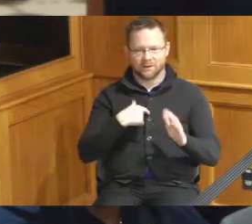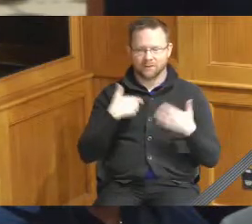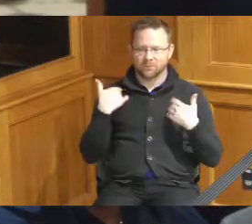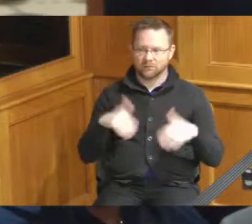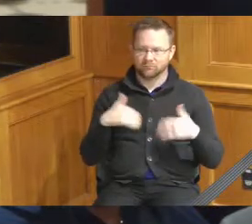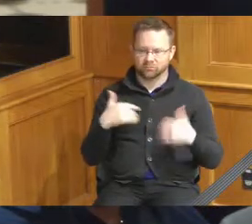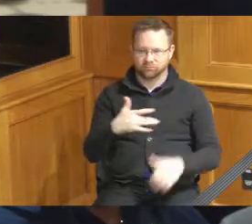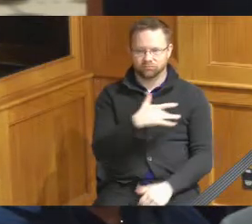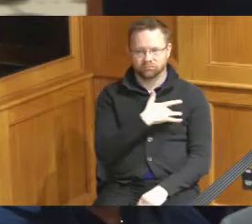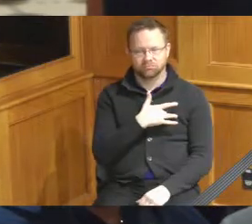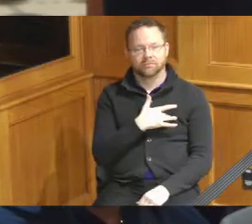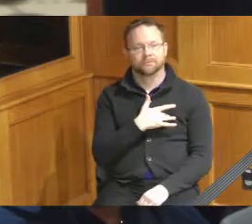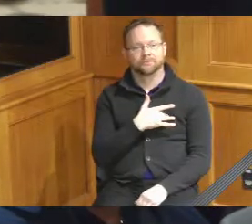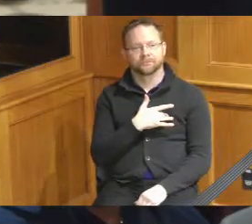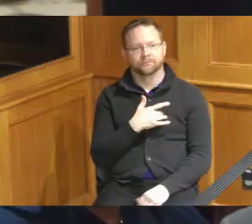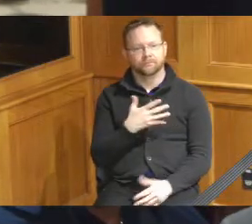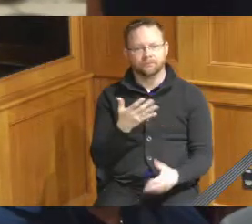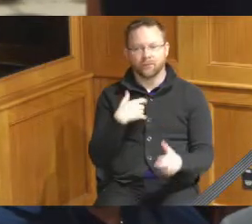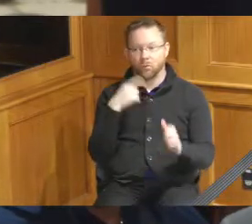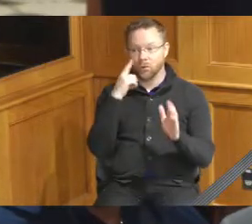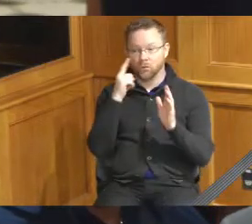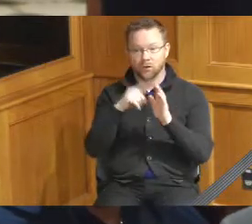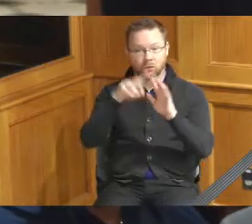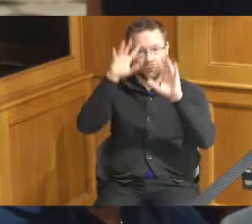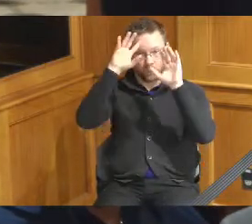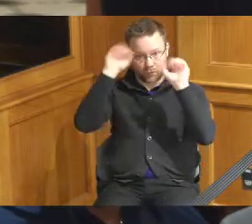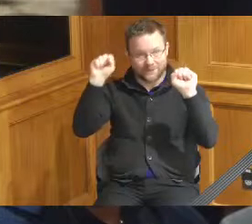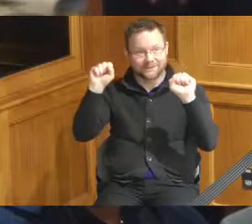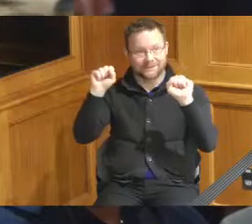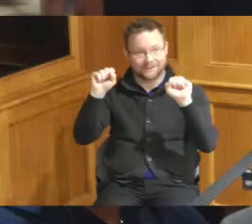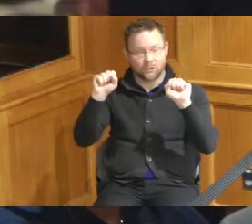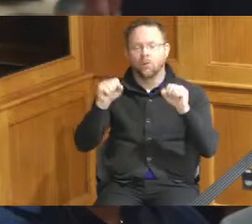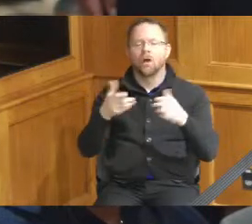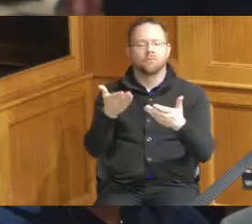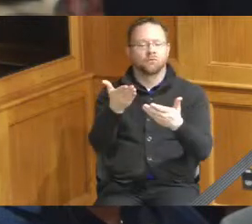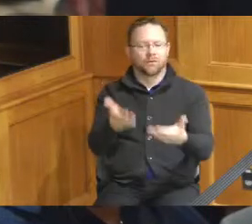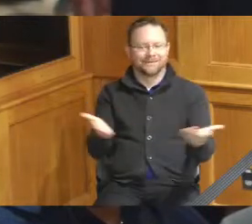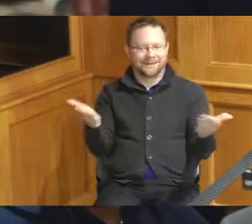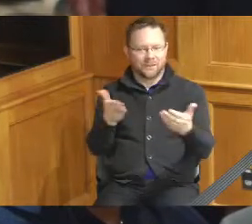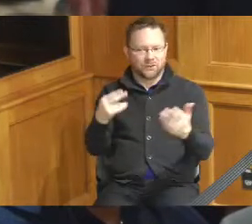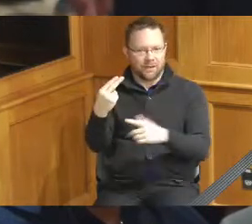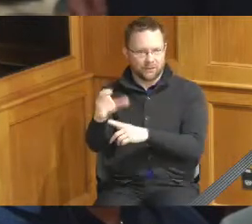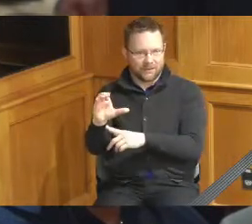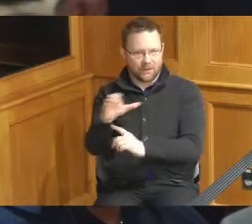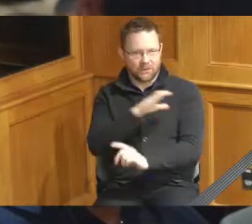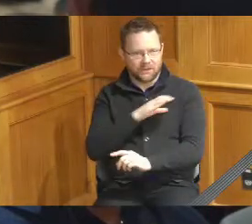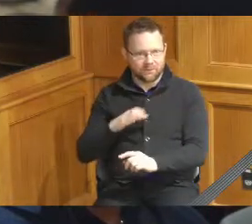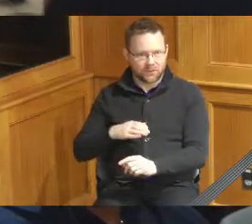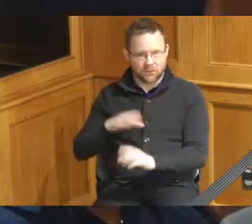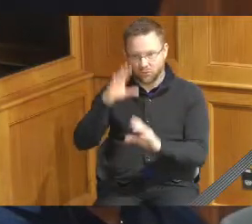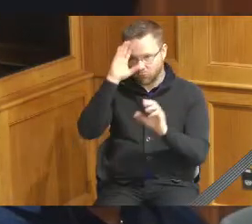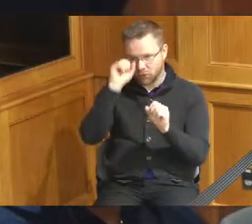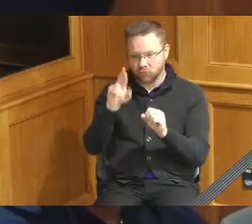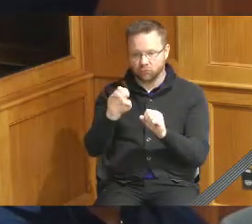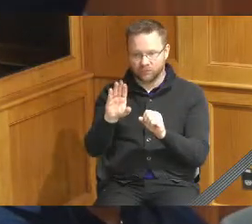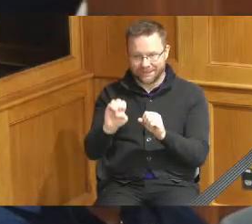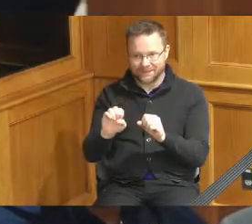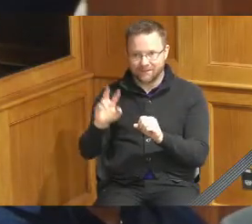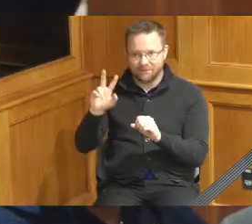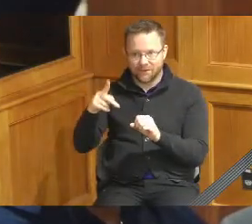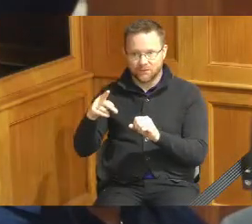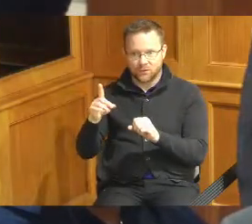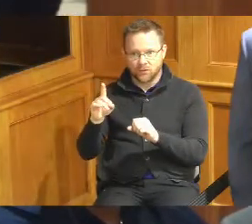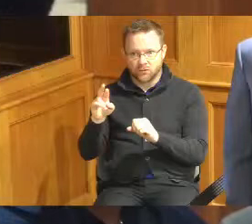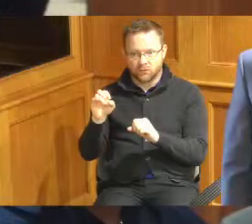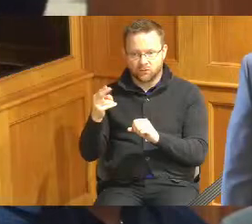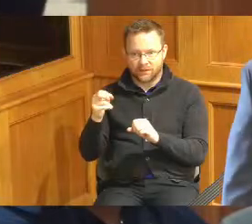occasion. I would like to acknowledge the presence of Hamilton County Commissioners, President Alicia Reese and Vice President